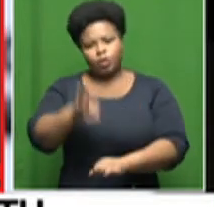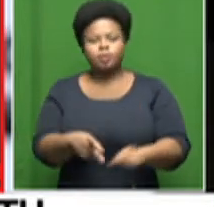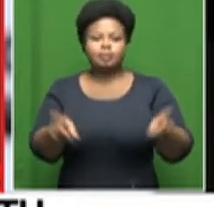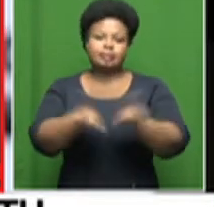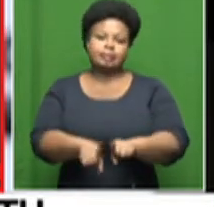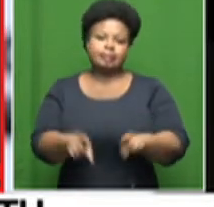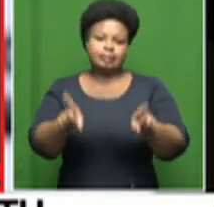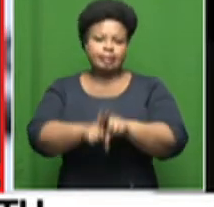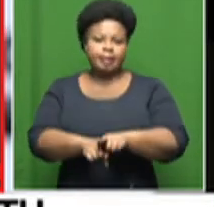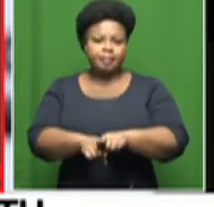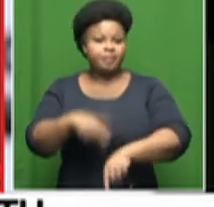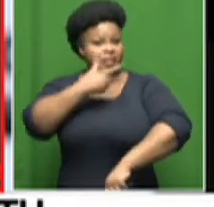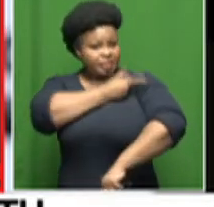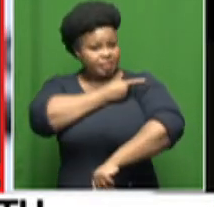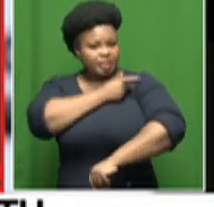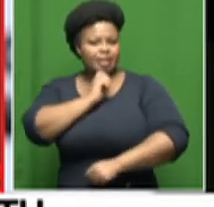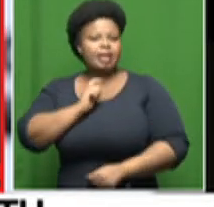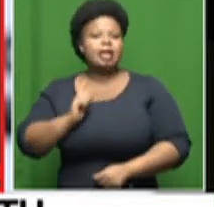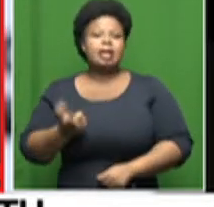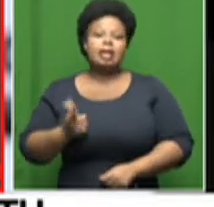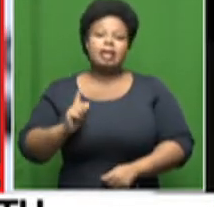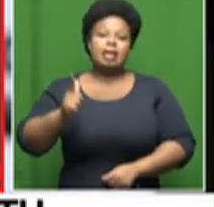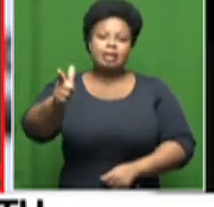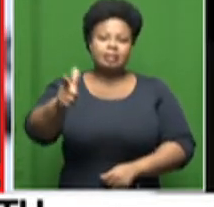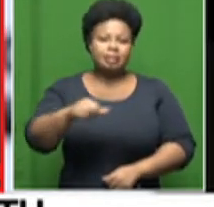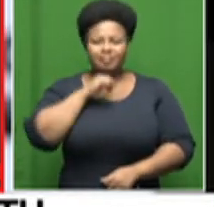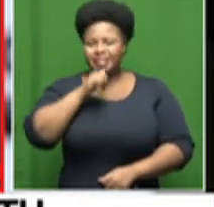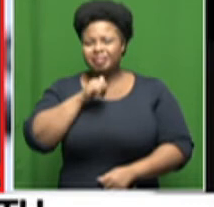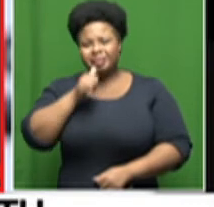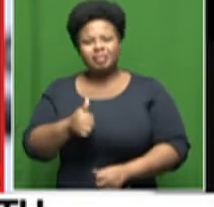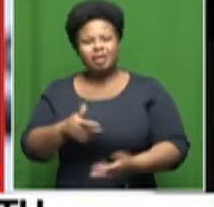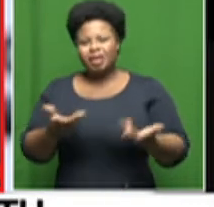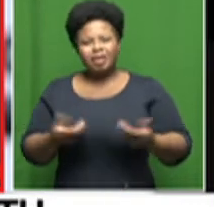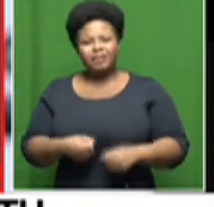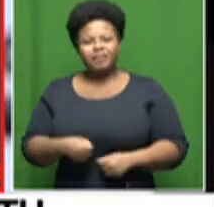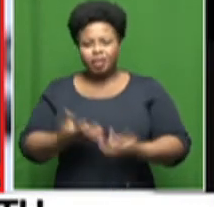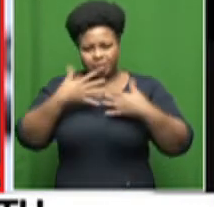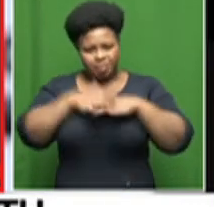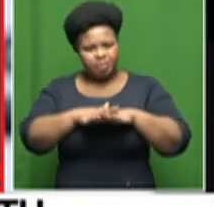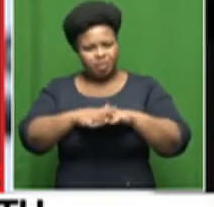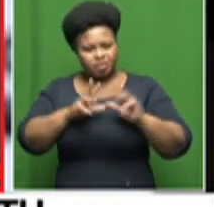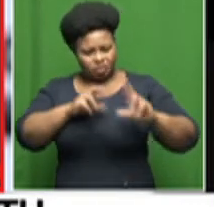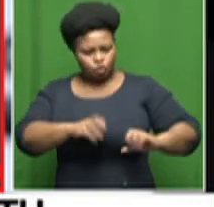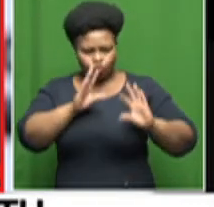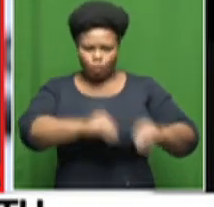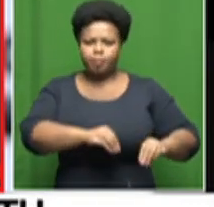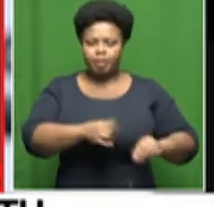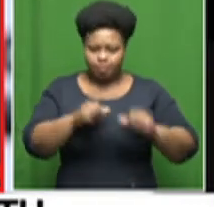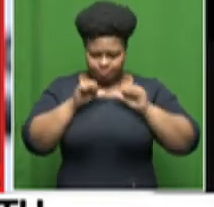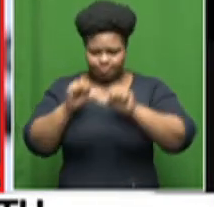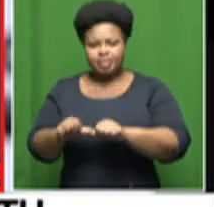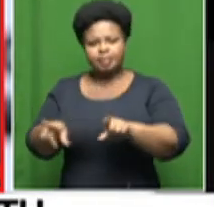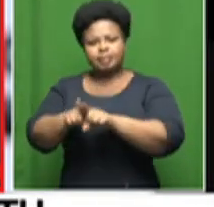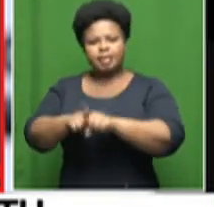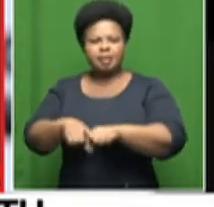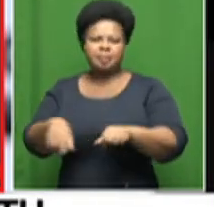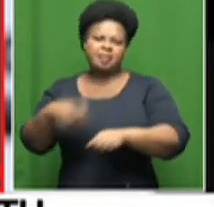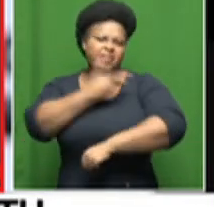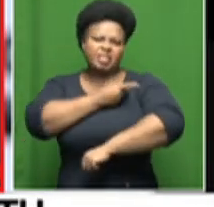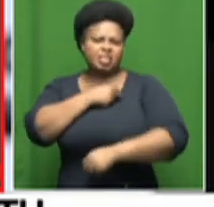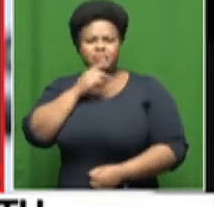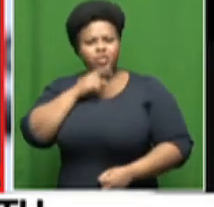same vaccines later, even if we have stopped this issue, the implementation study, we'll still continue with the same vaccine. So there's no one